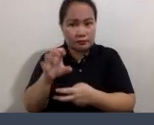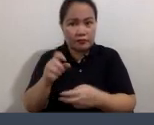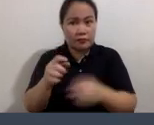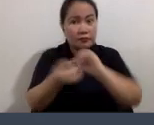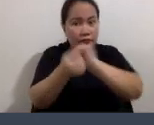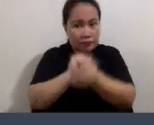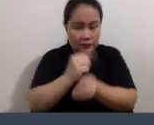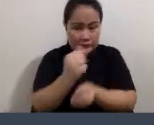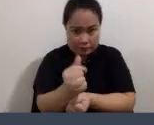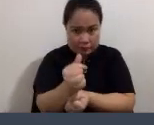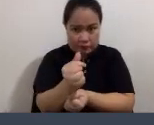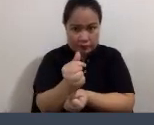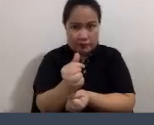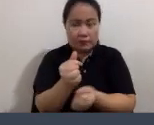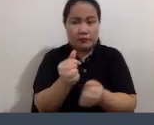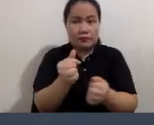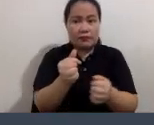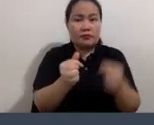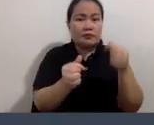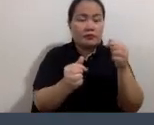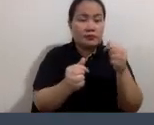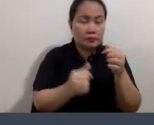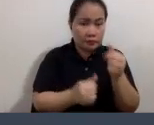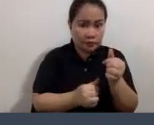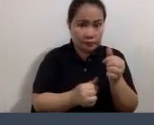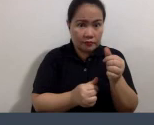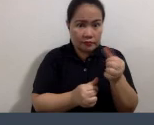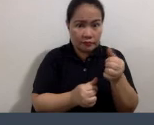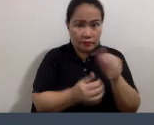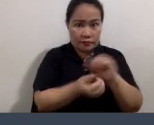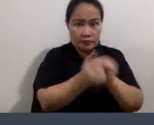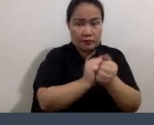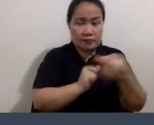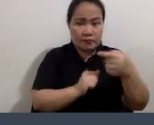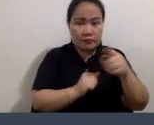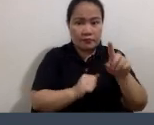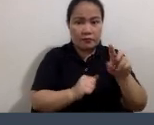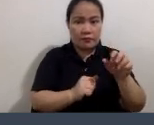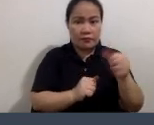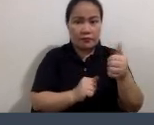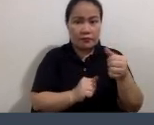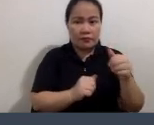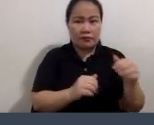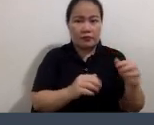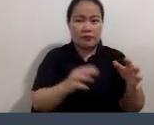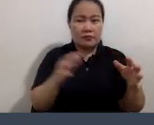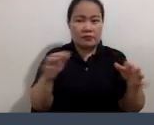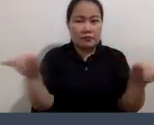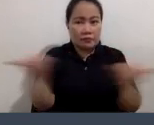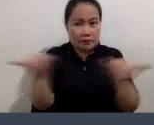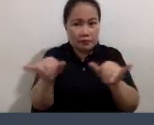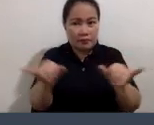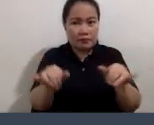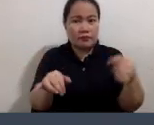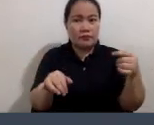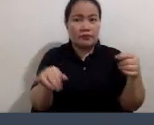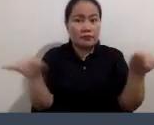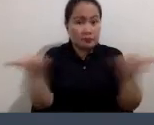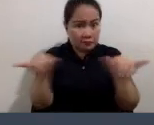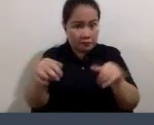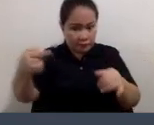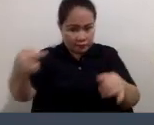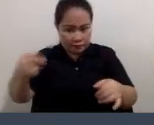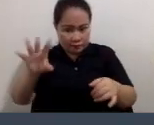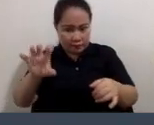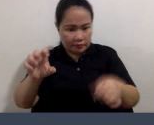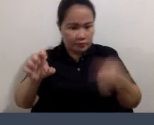negative 15, change, and then positive 10, negative 10. And then do the addition rule. Same sign sila, so